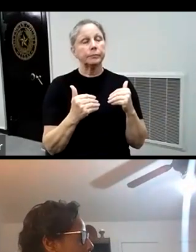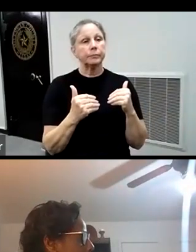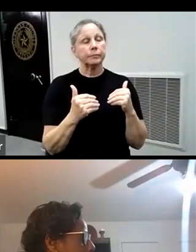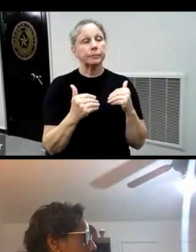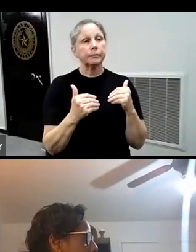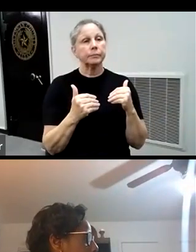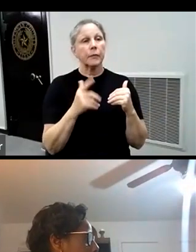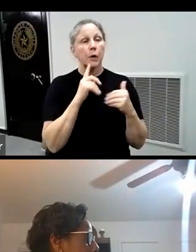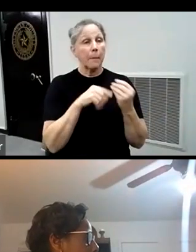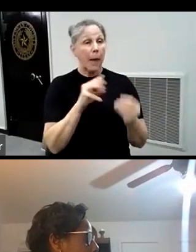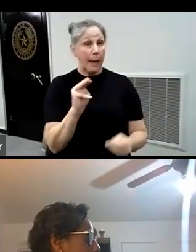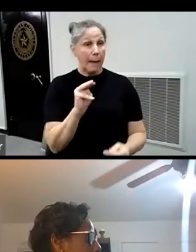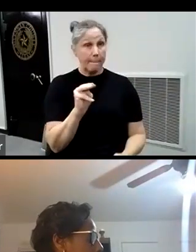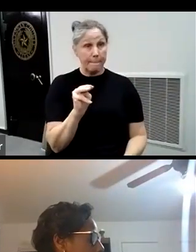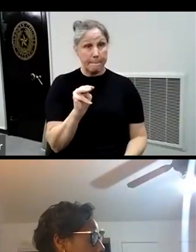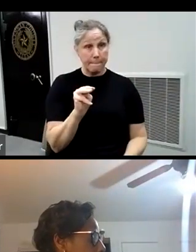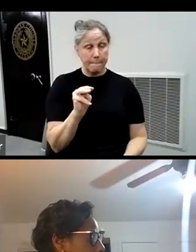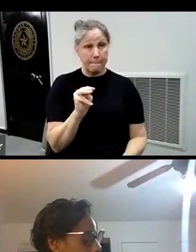we're